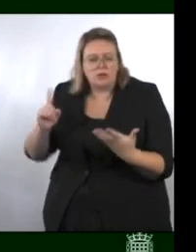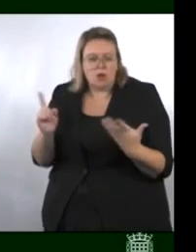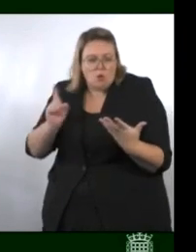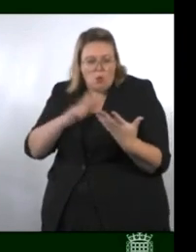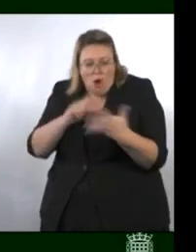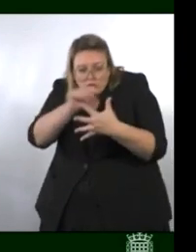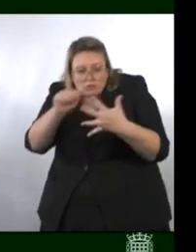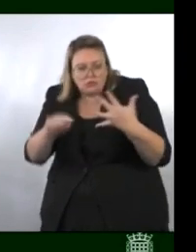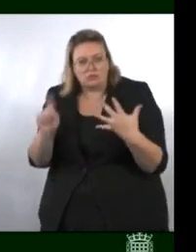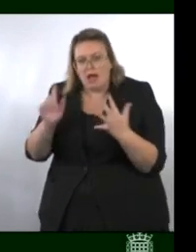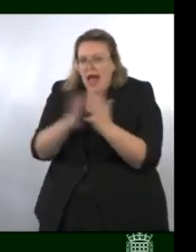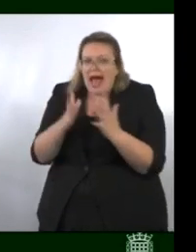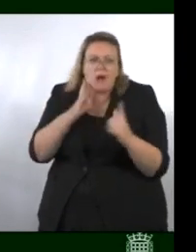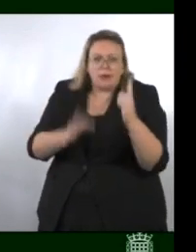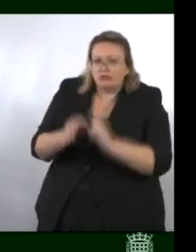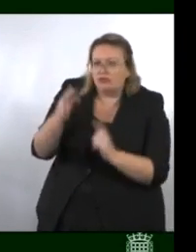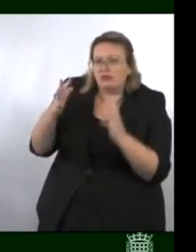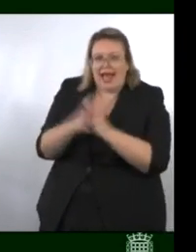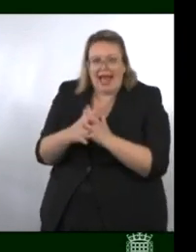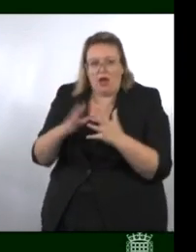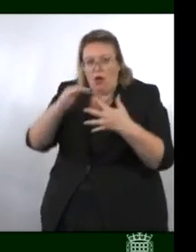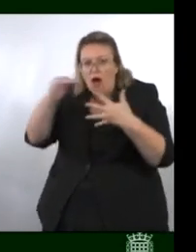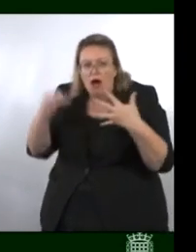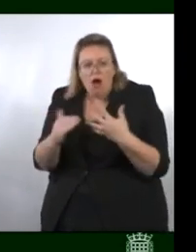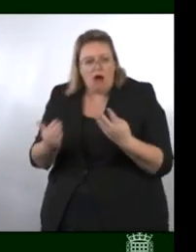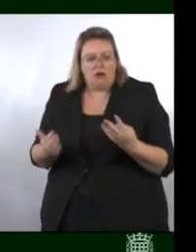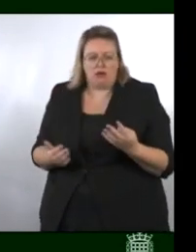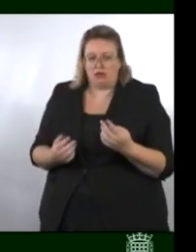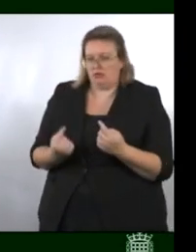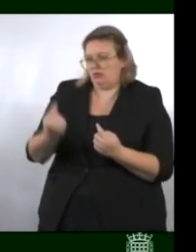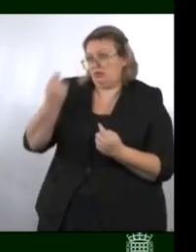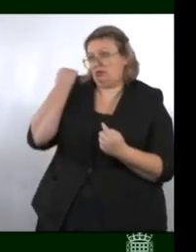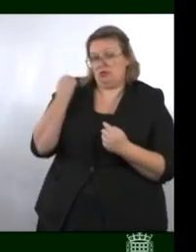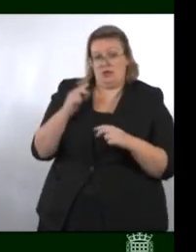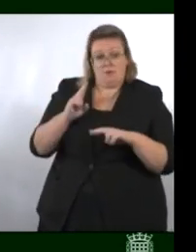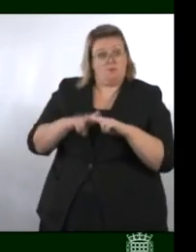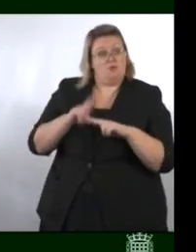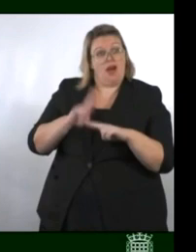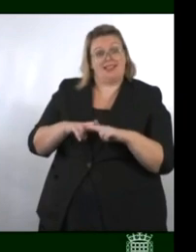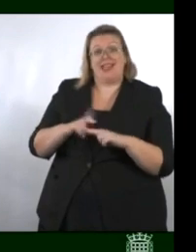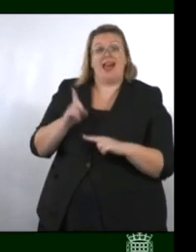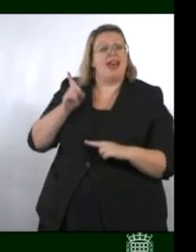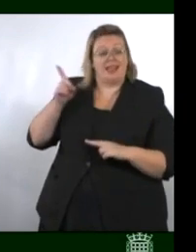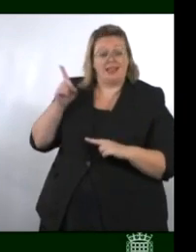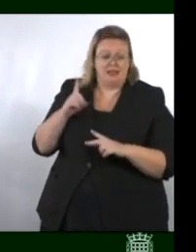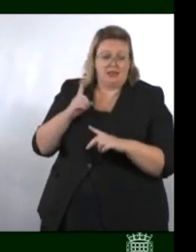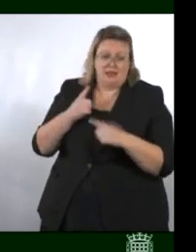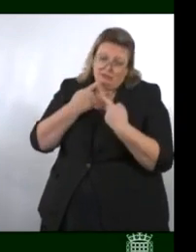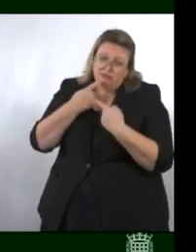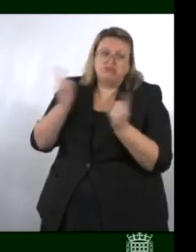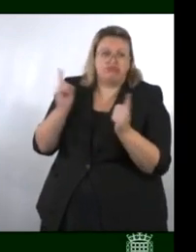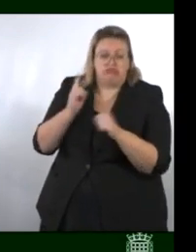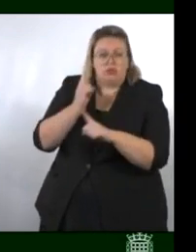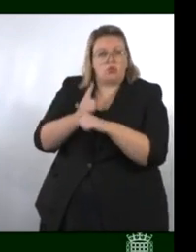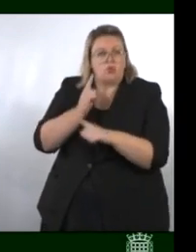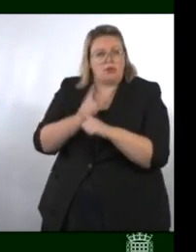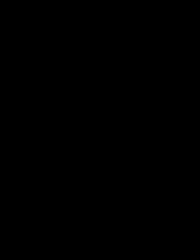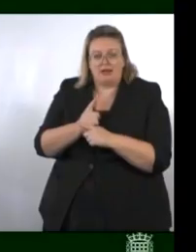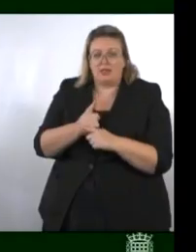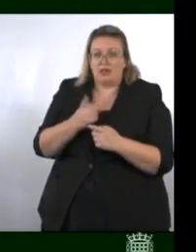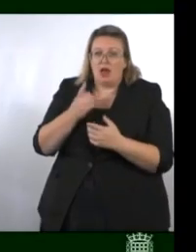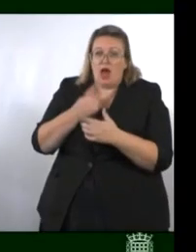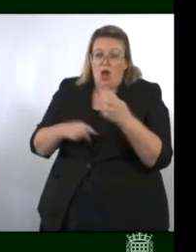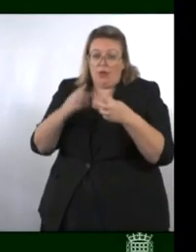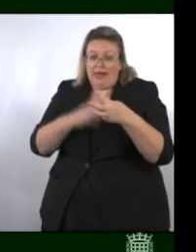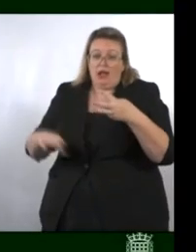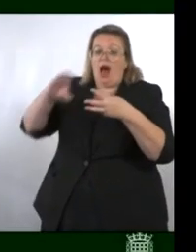Chief Scientific Officer said tier three on its own certainly isn't enough to get the R rate below one. On the same